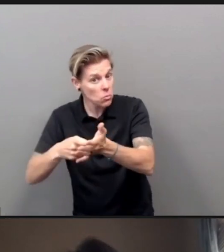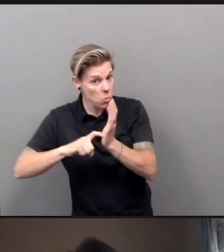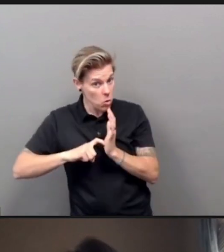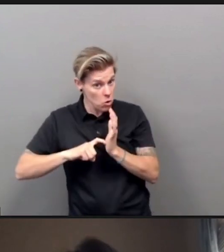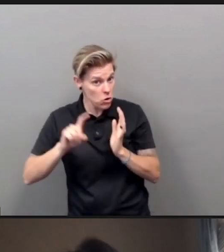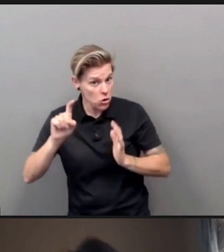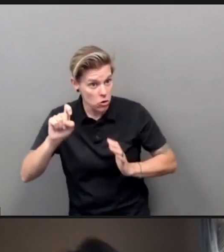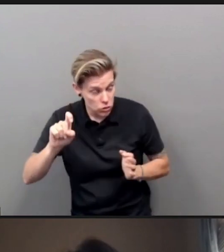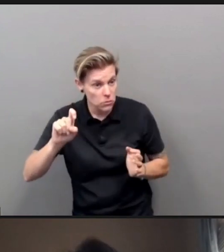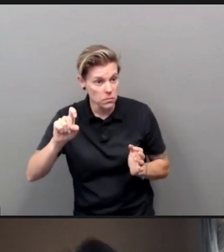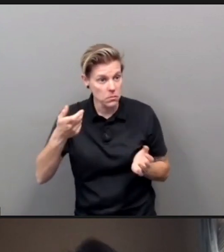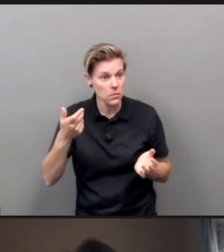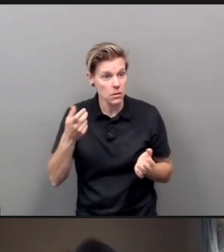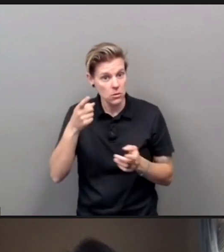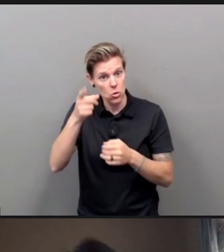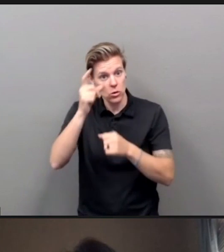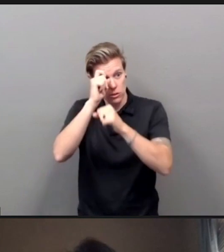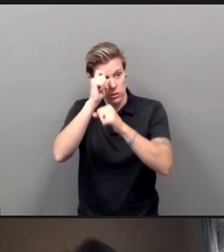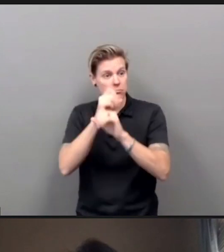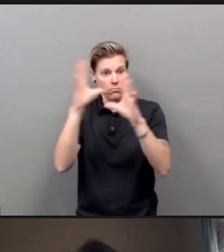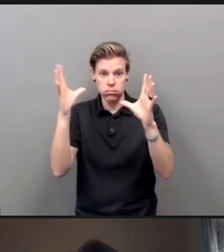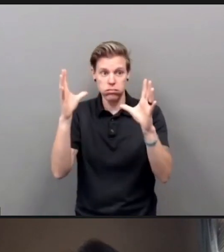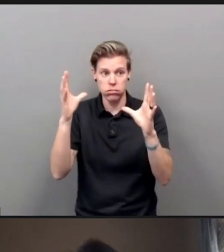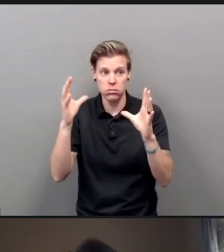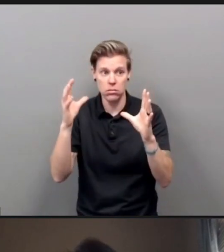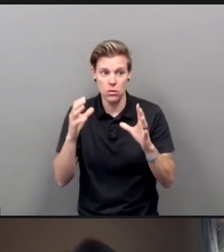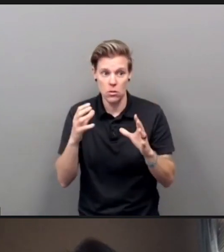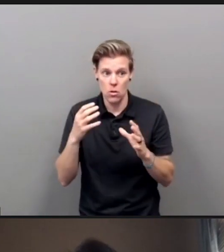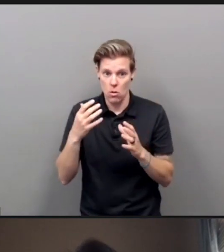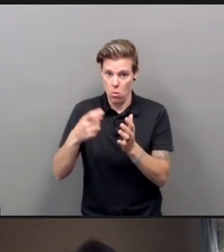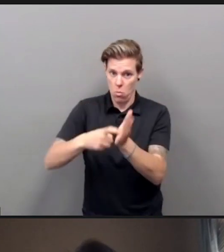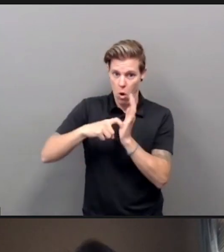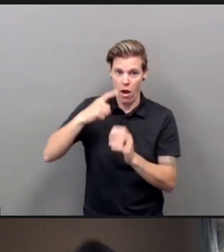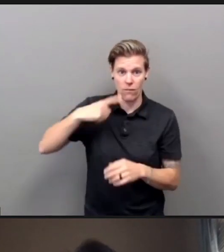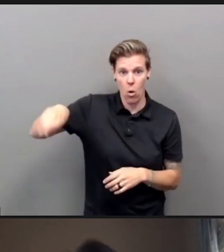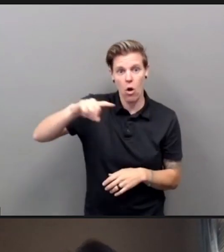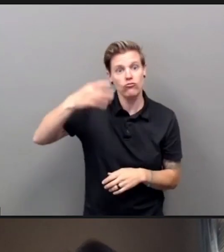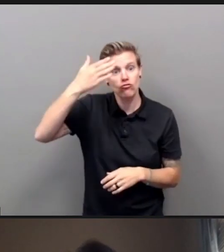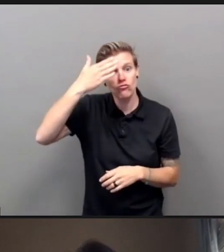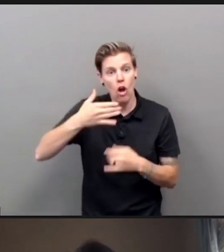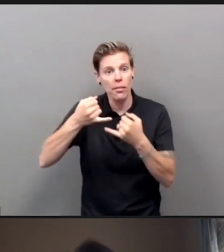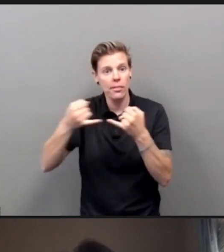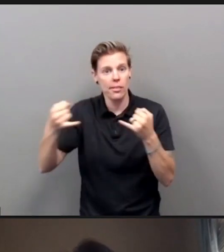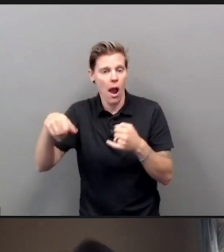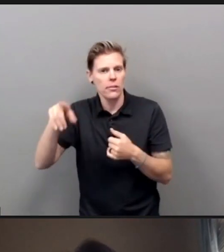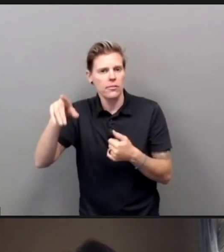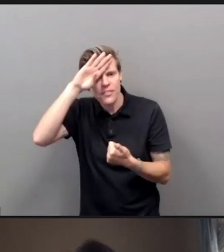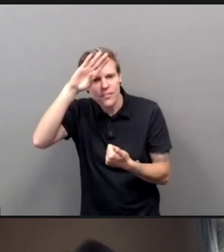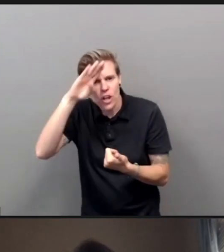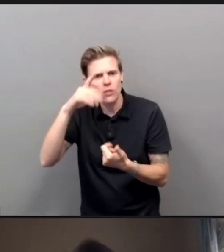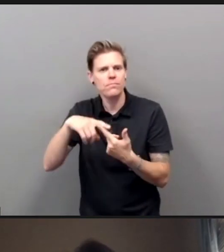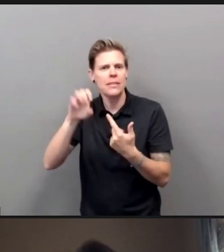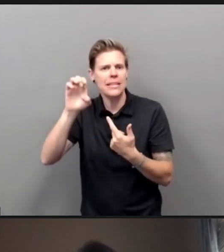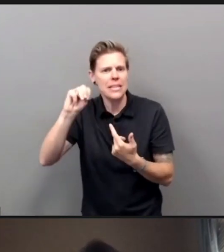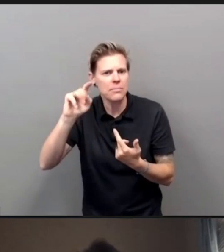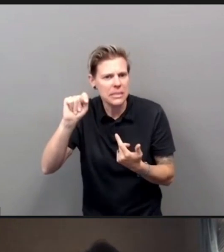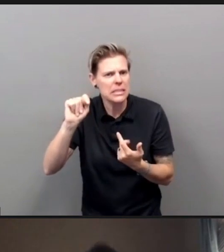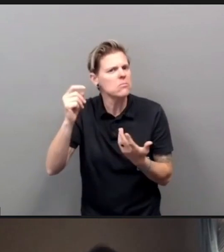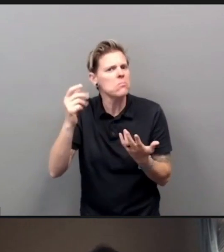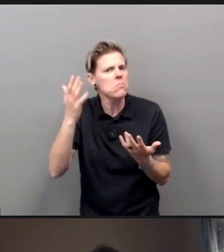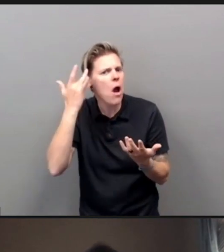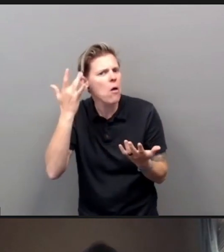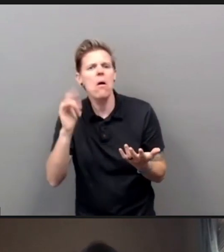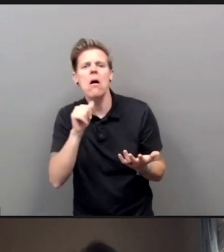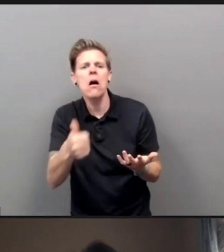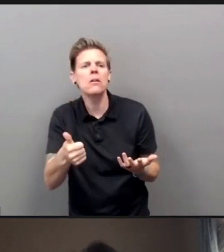if not, why not? Yeah, that's a great question too. We really liked the question. I did see it. Thank you. It kind of depends